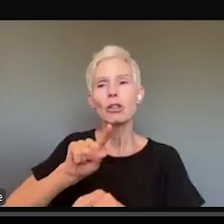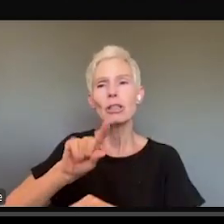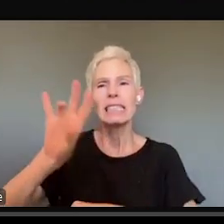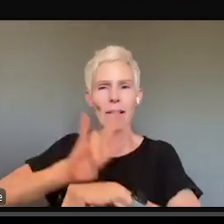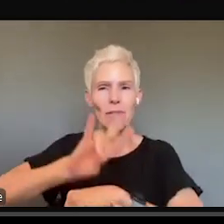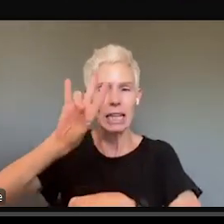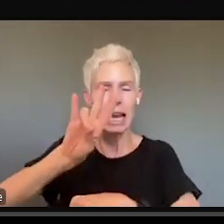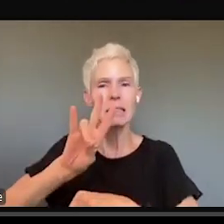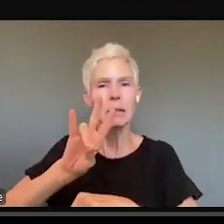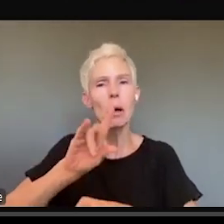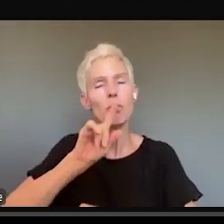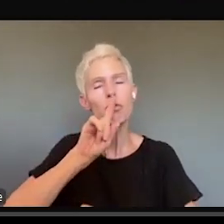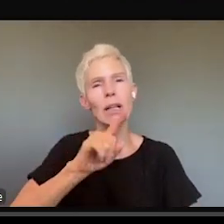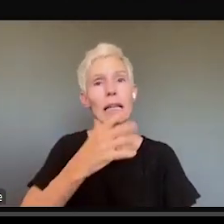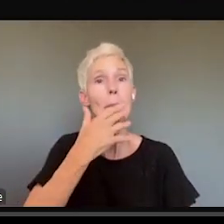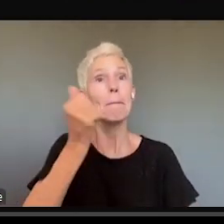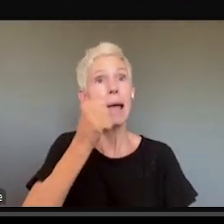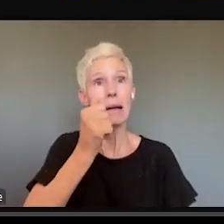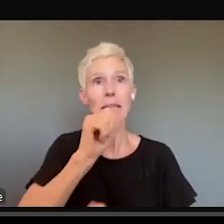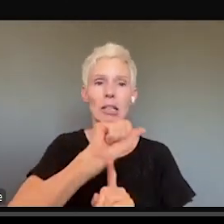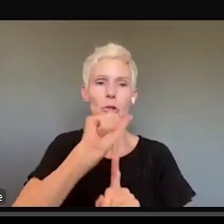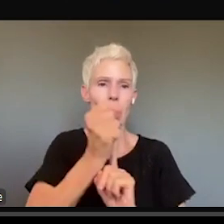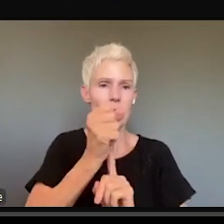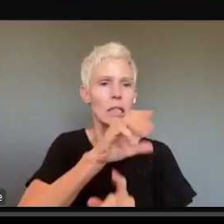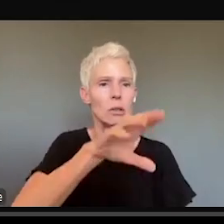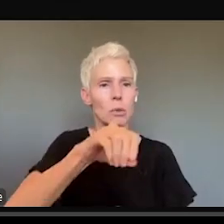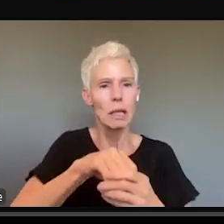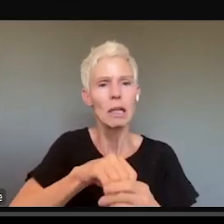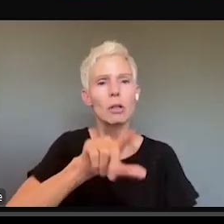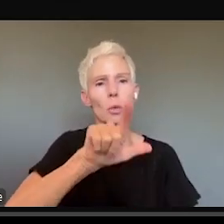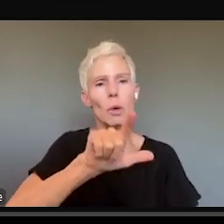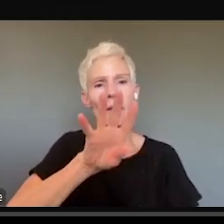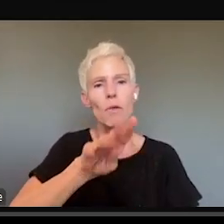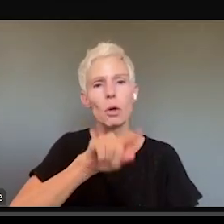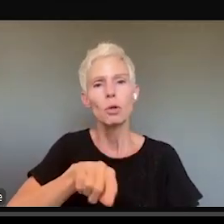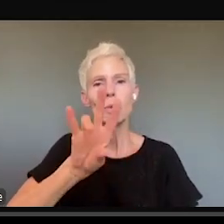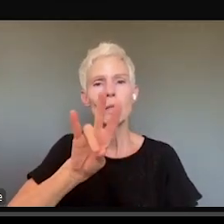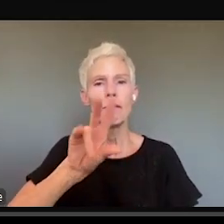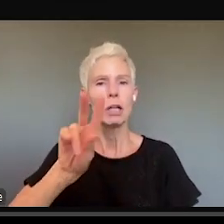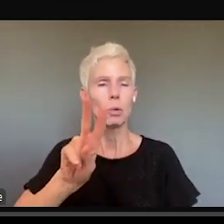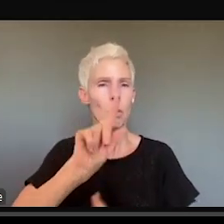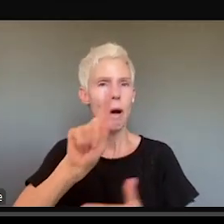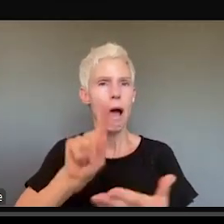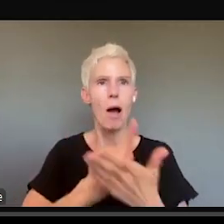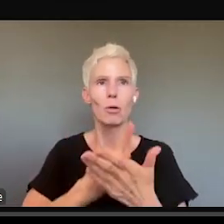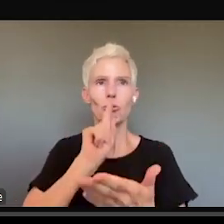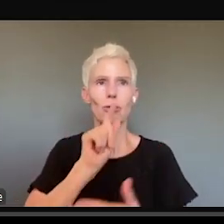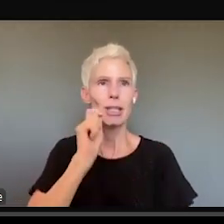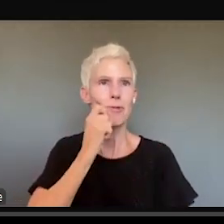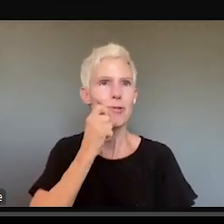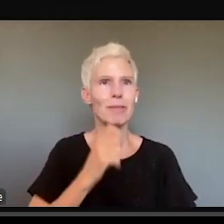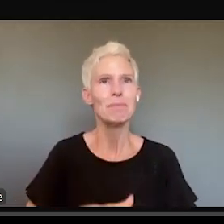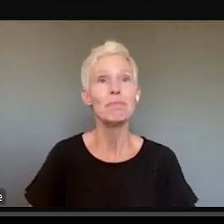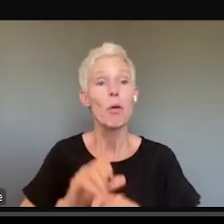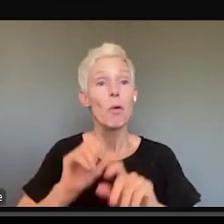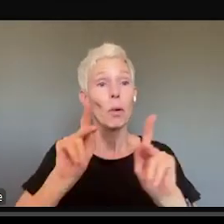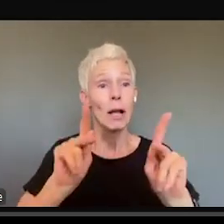qualifier, ideally within 24 to 72. Very cool. All